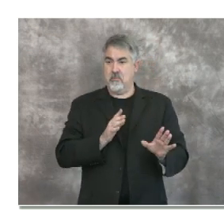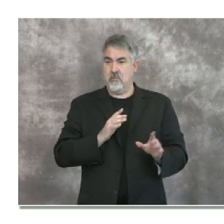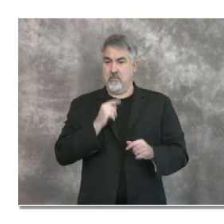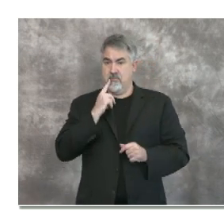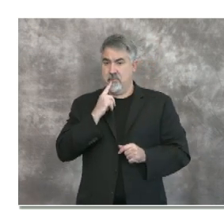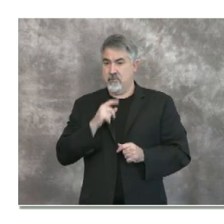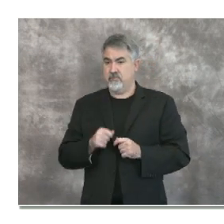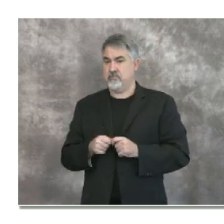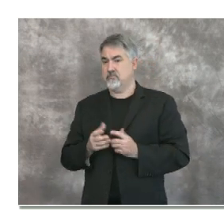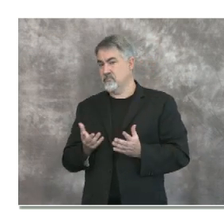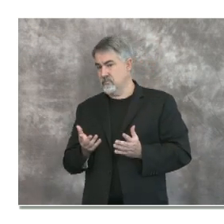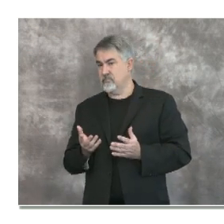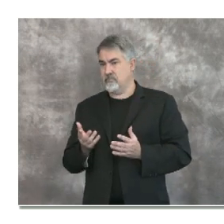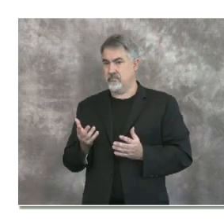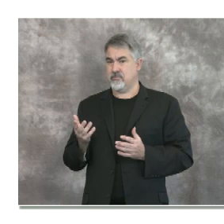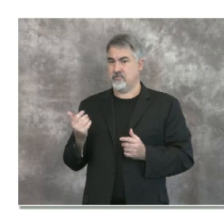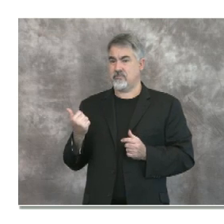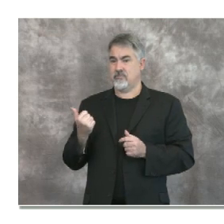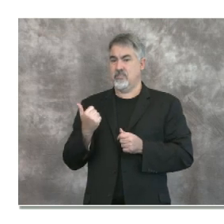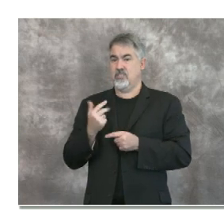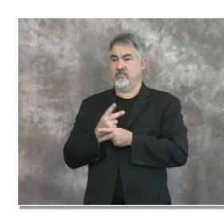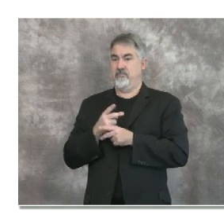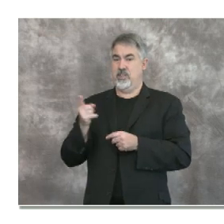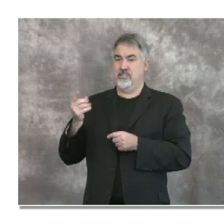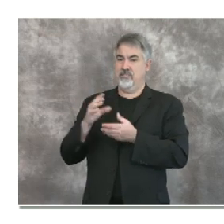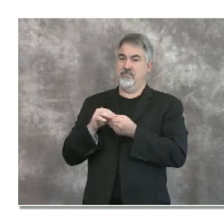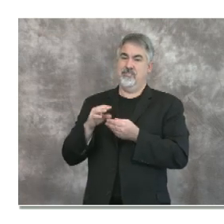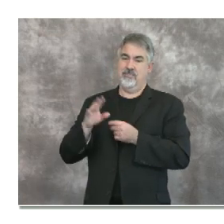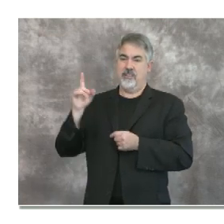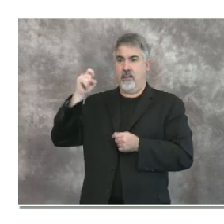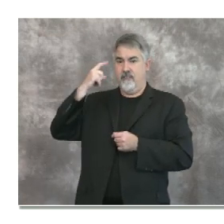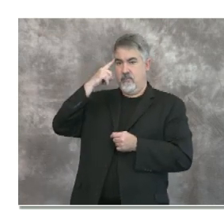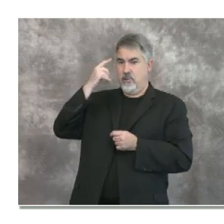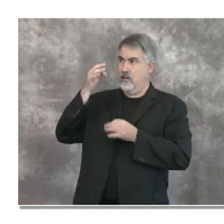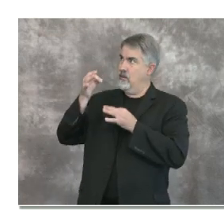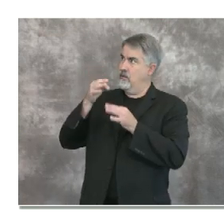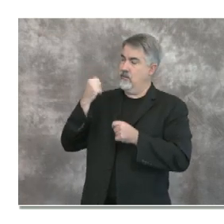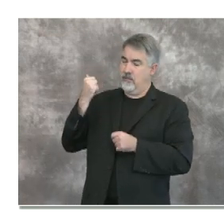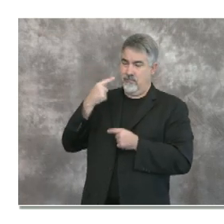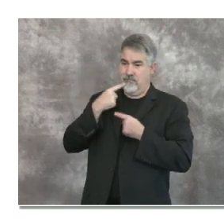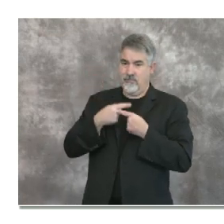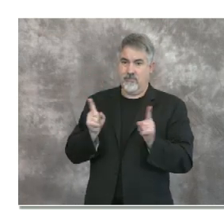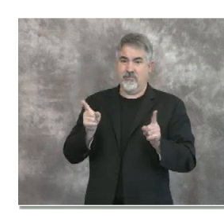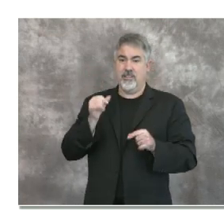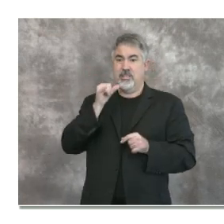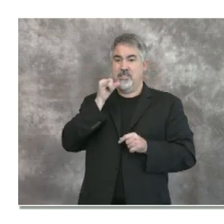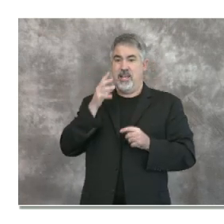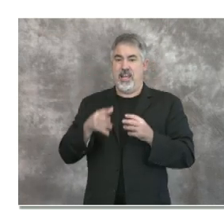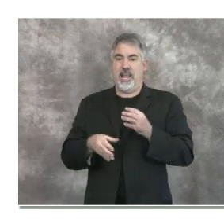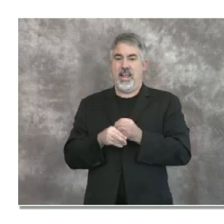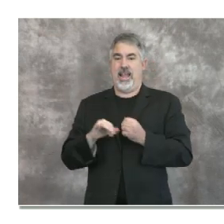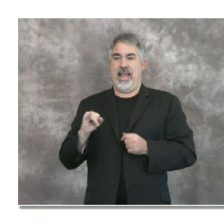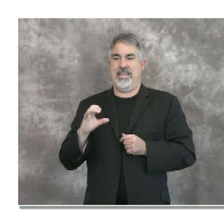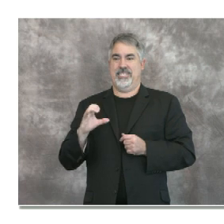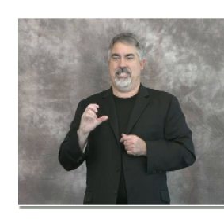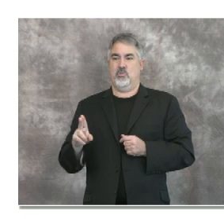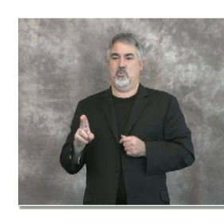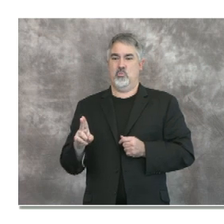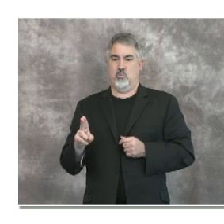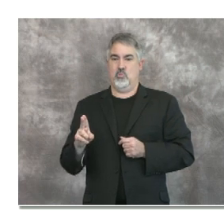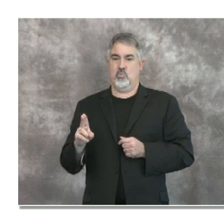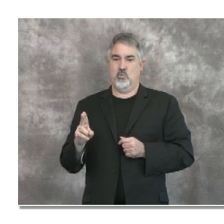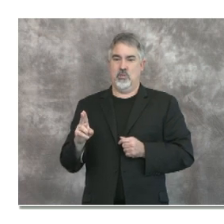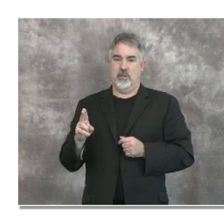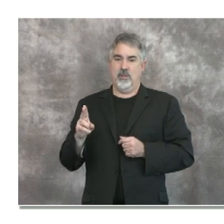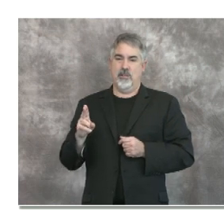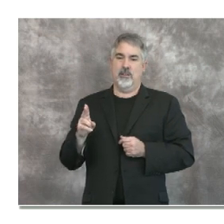stated from the governor's briefing yesterday, we will be adding in ICU cases there because they are a subset